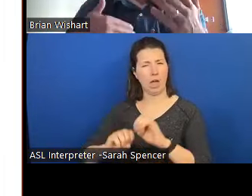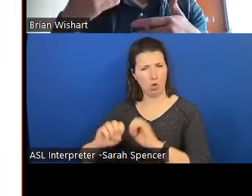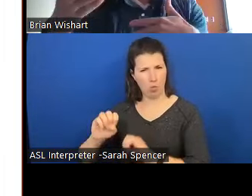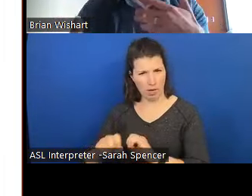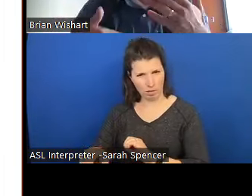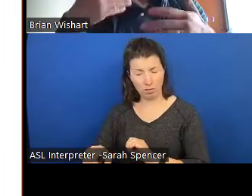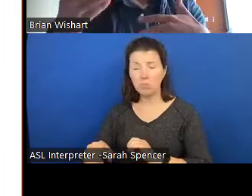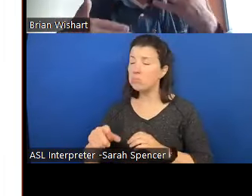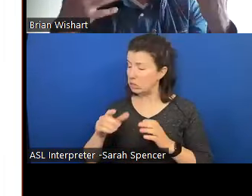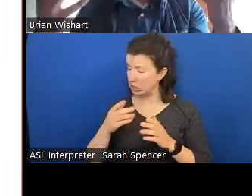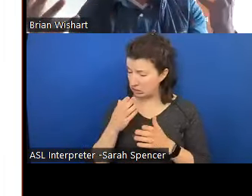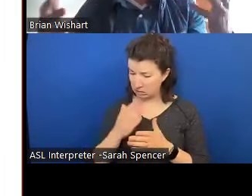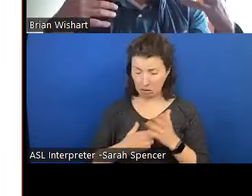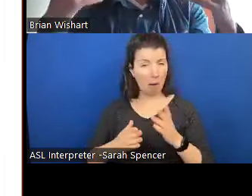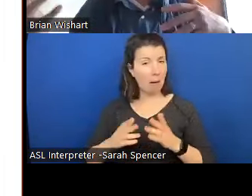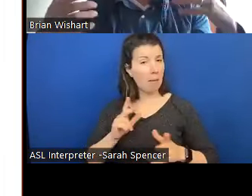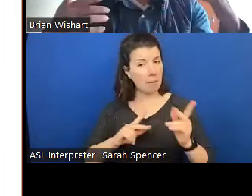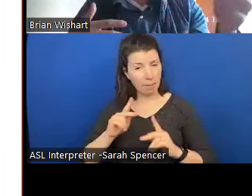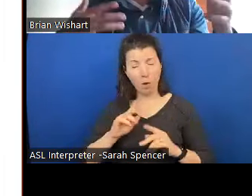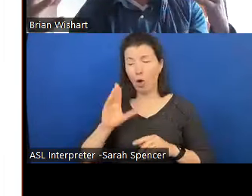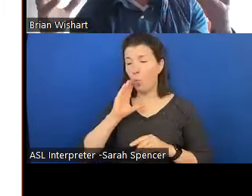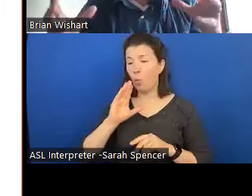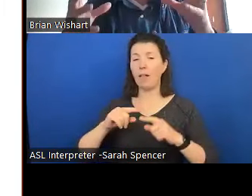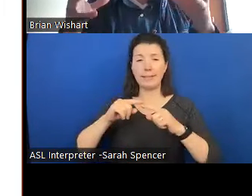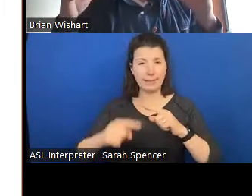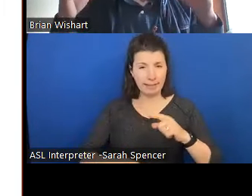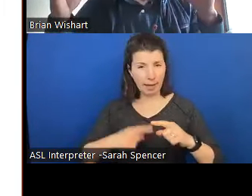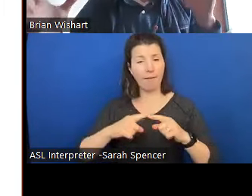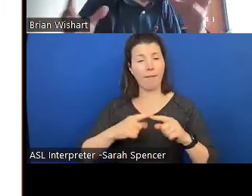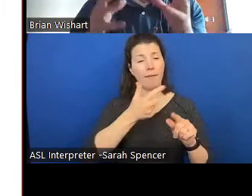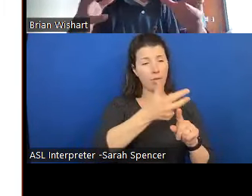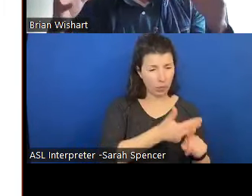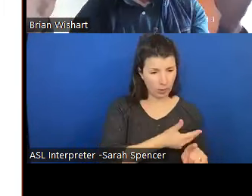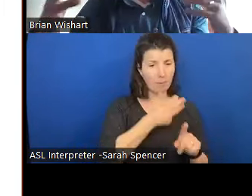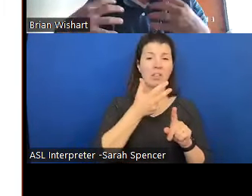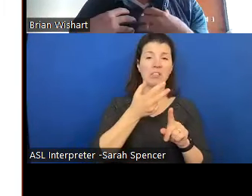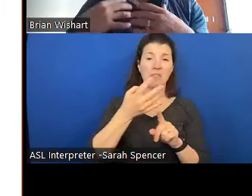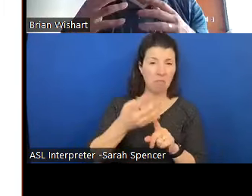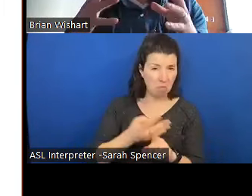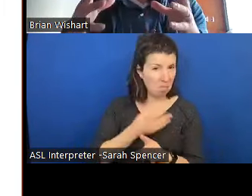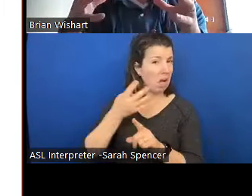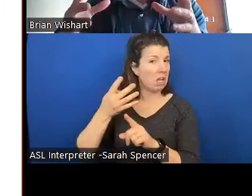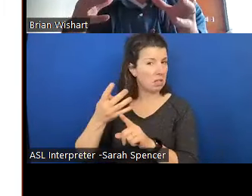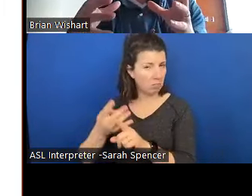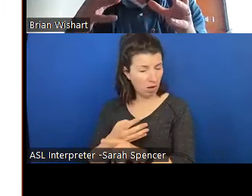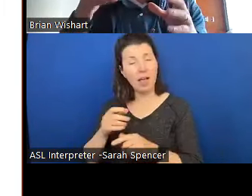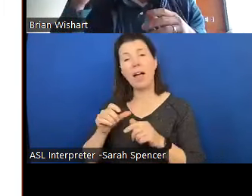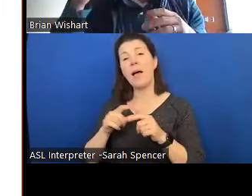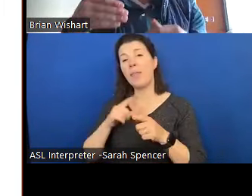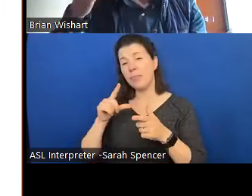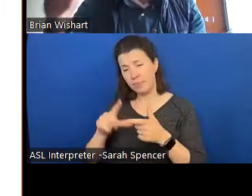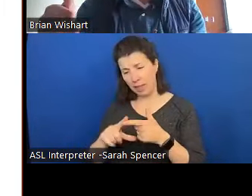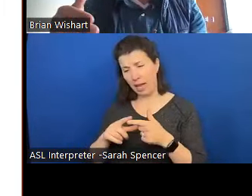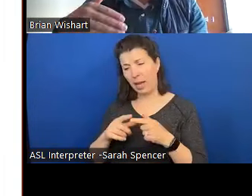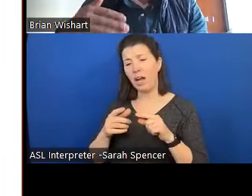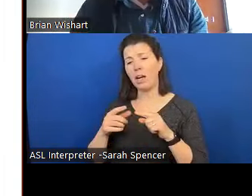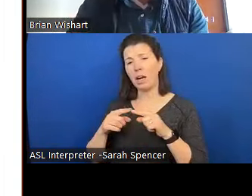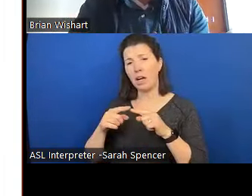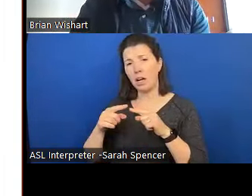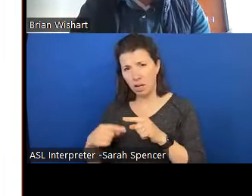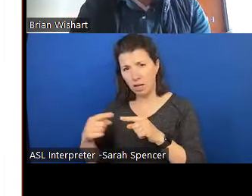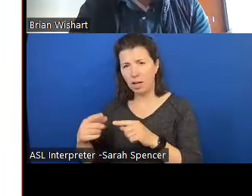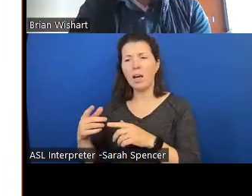they're able to do it every 4 or 6 or 3 months, but it's usually after a couple rounds that before I will just schedule them on